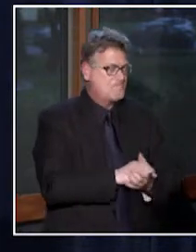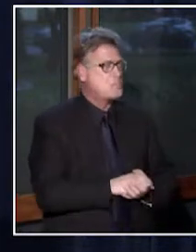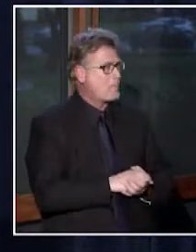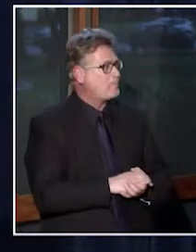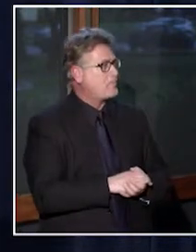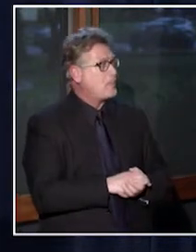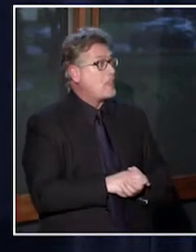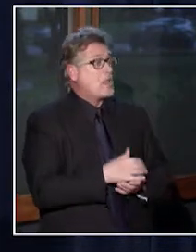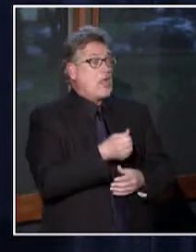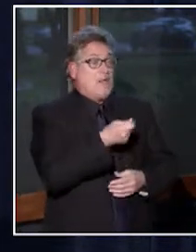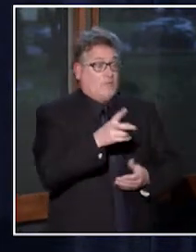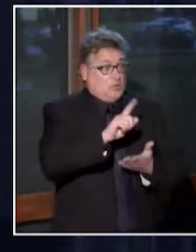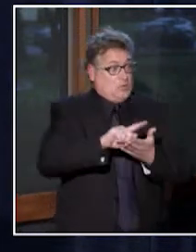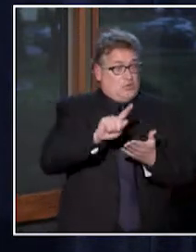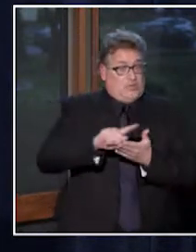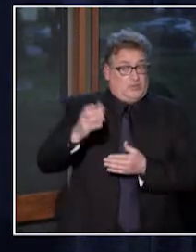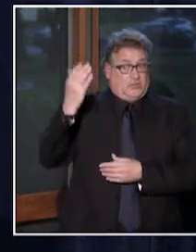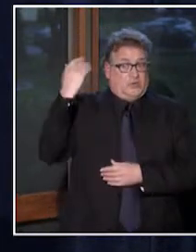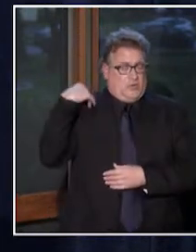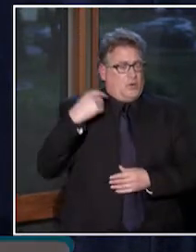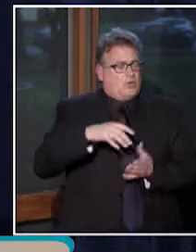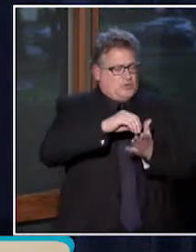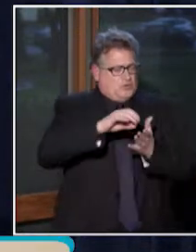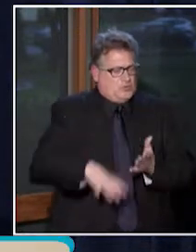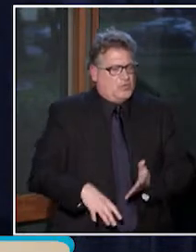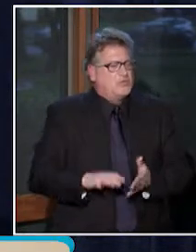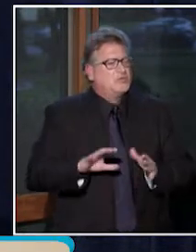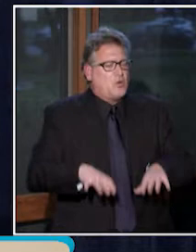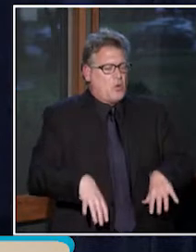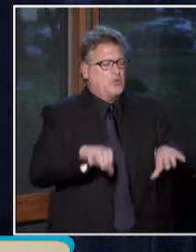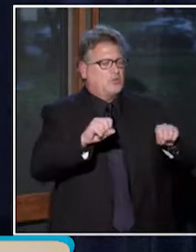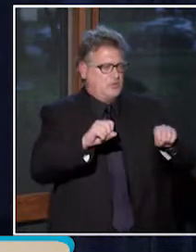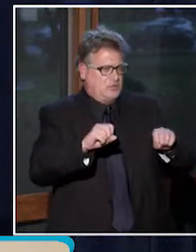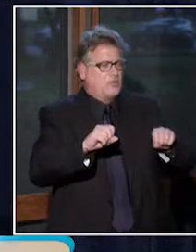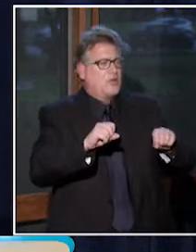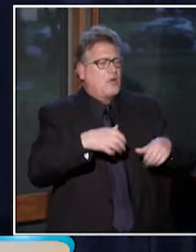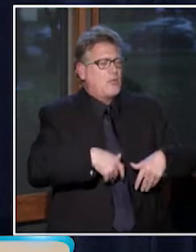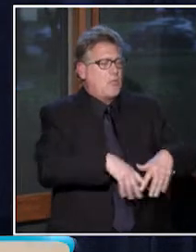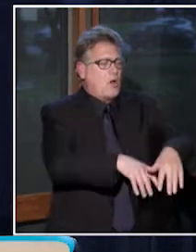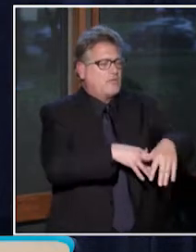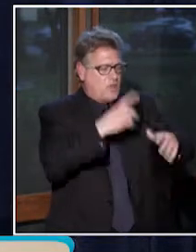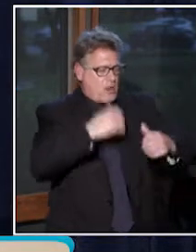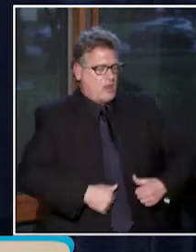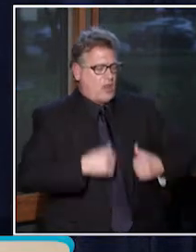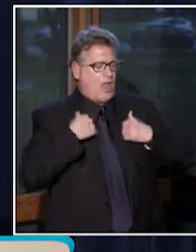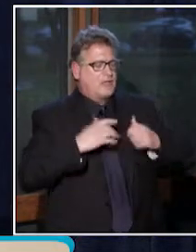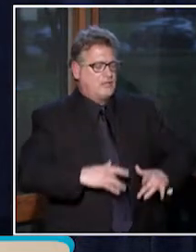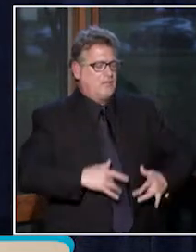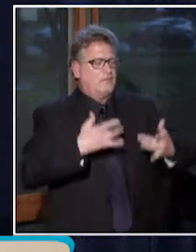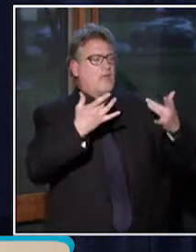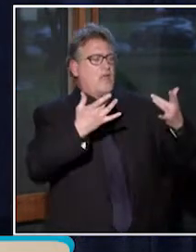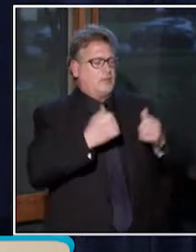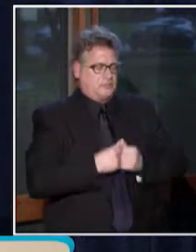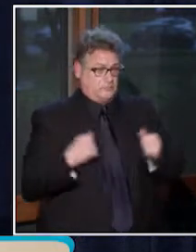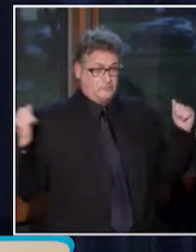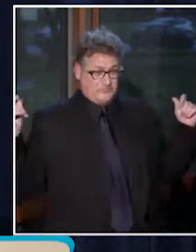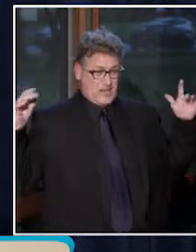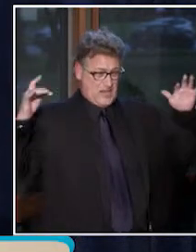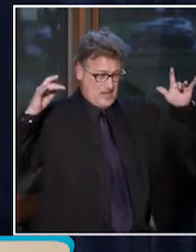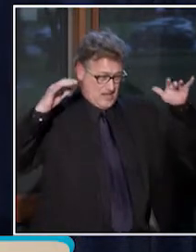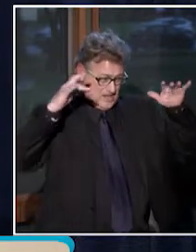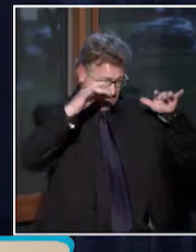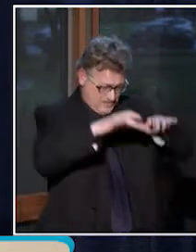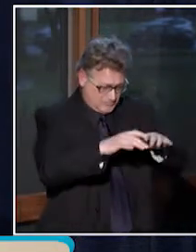A few weekends ago, Portland area students hosted the March for Our Lives event with thousands of students, parents, teachers, and supporters